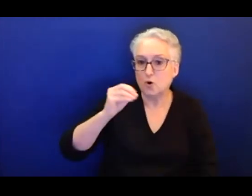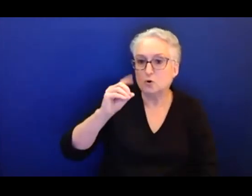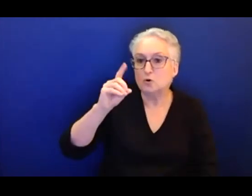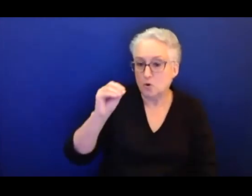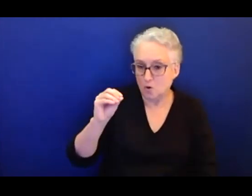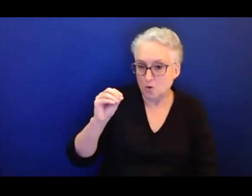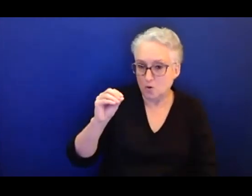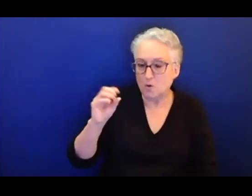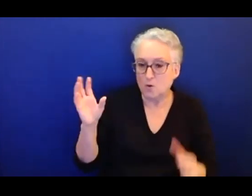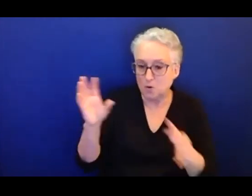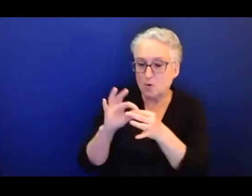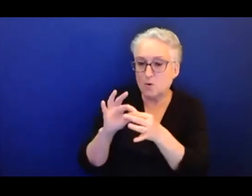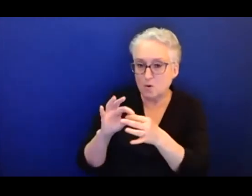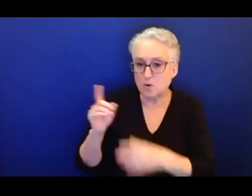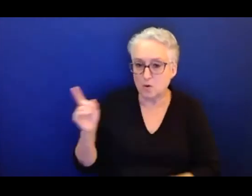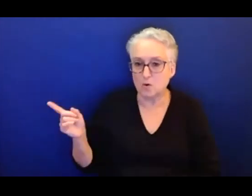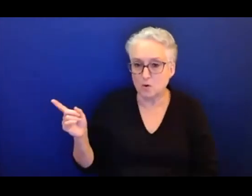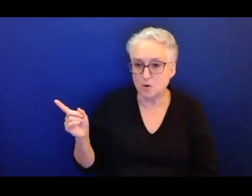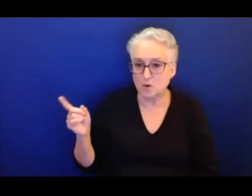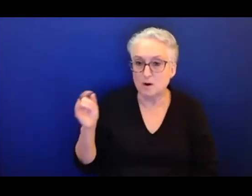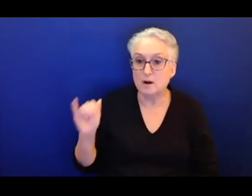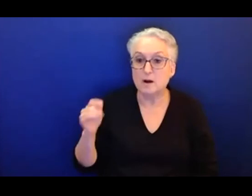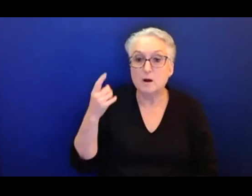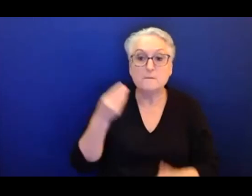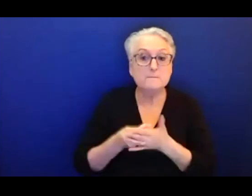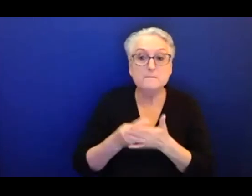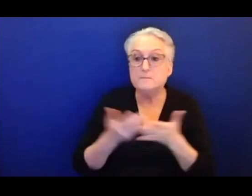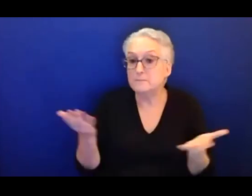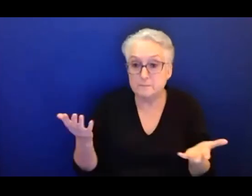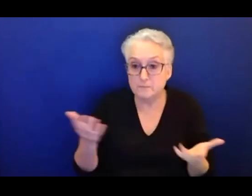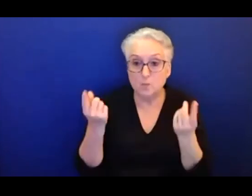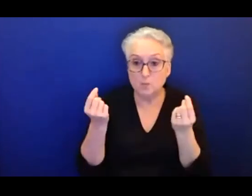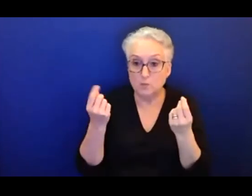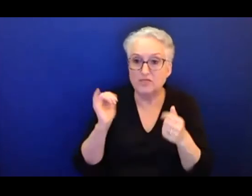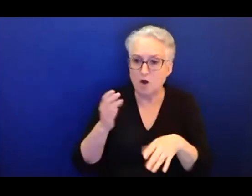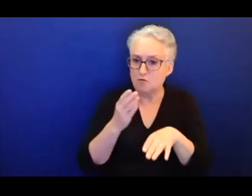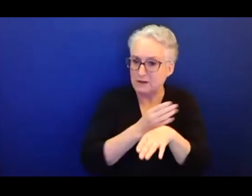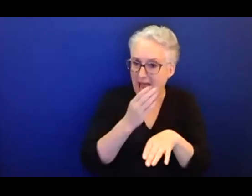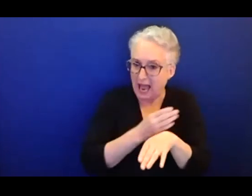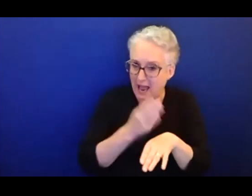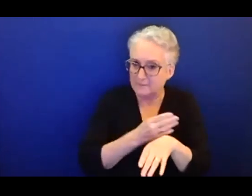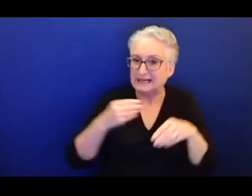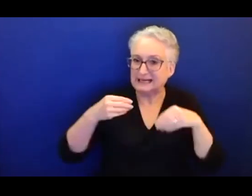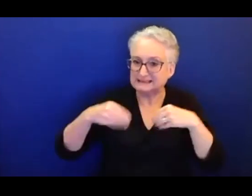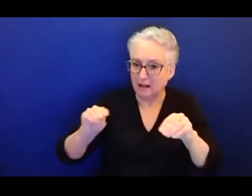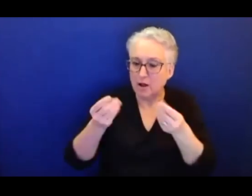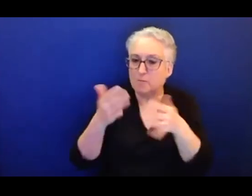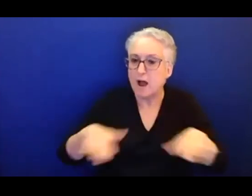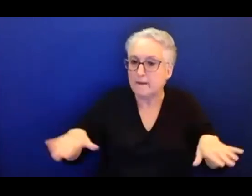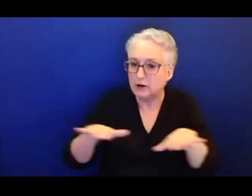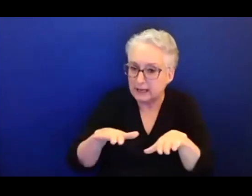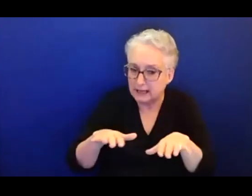the rehabilitation and sale of properties to homeowners. Legal services for seniors to